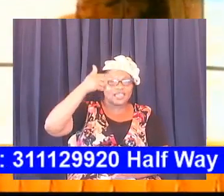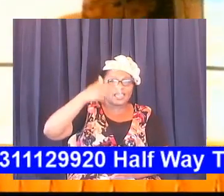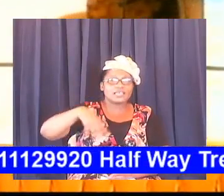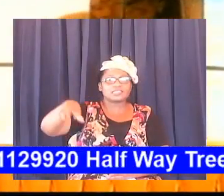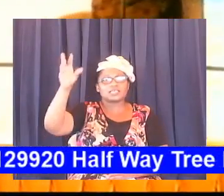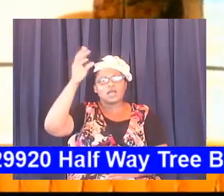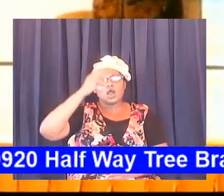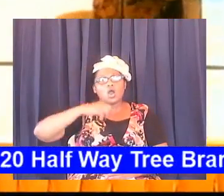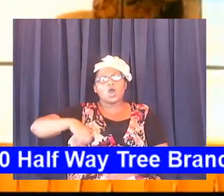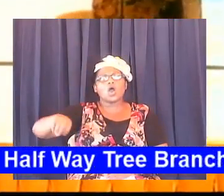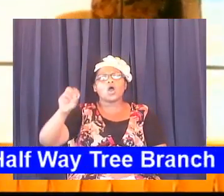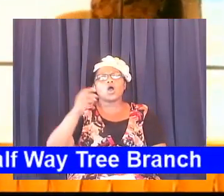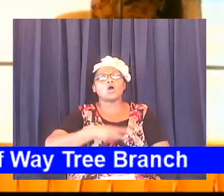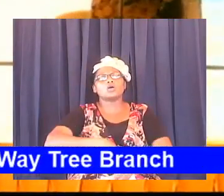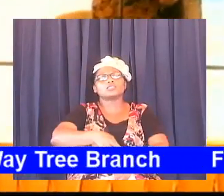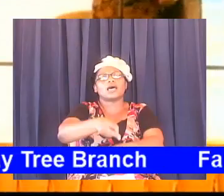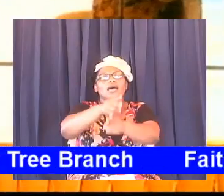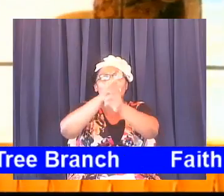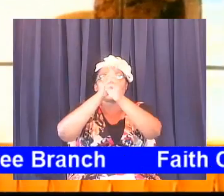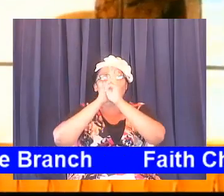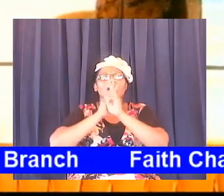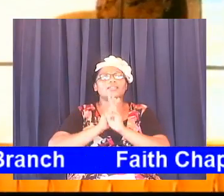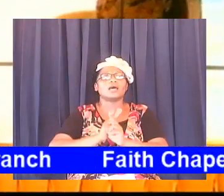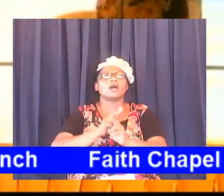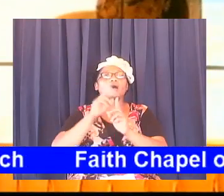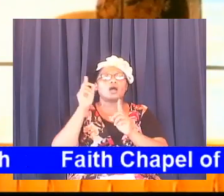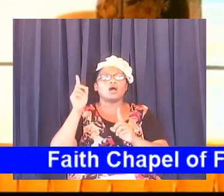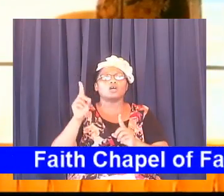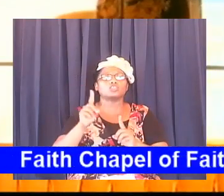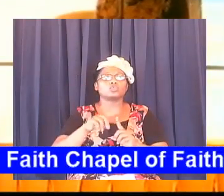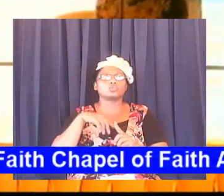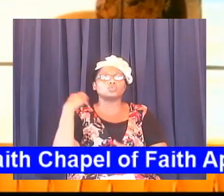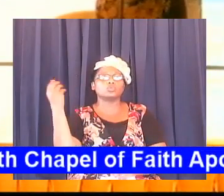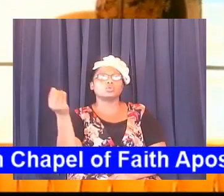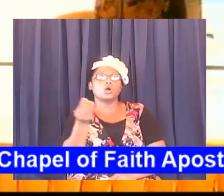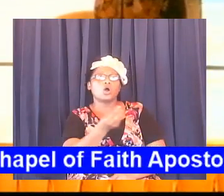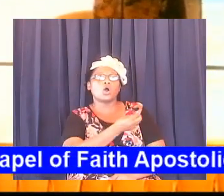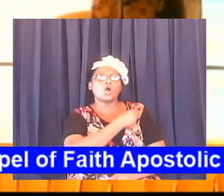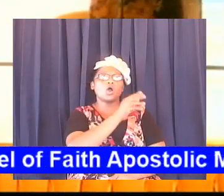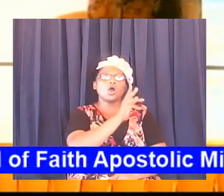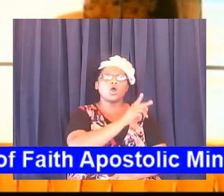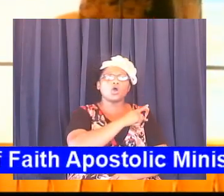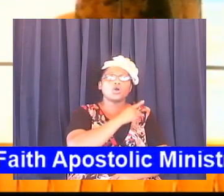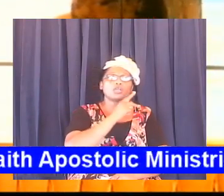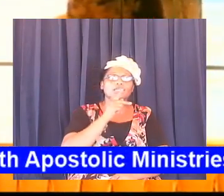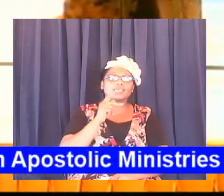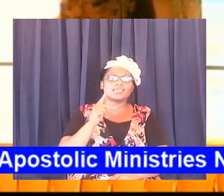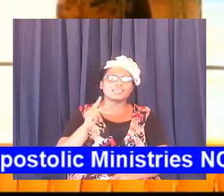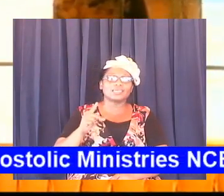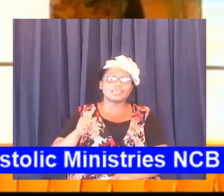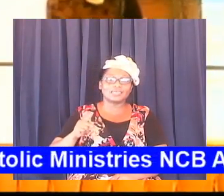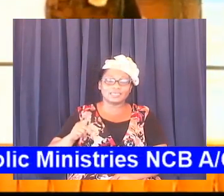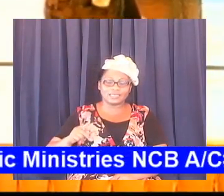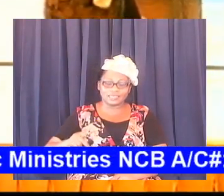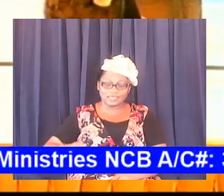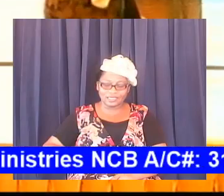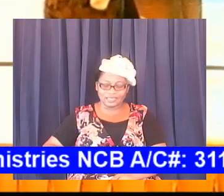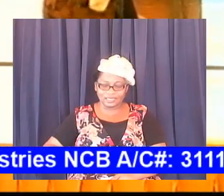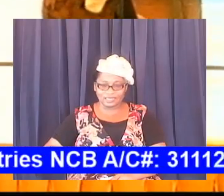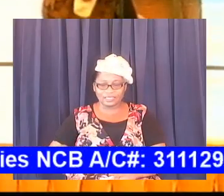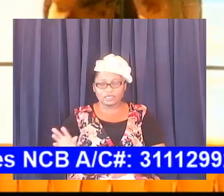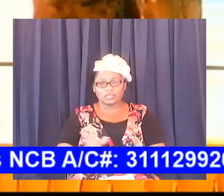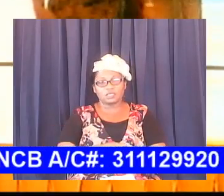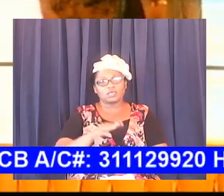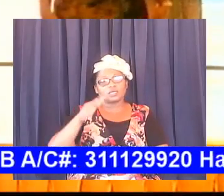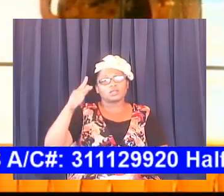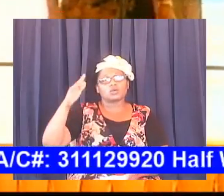to be worshipped. Glory to God. Glory to God. Glory to God.